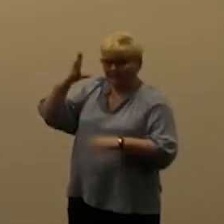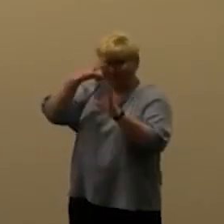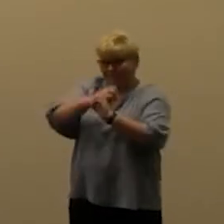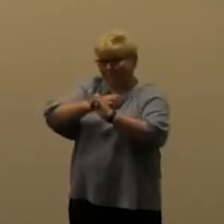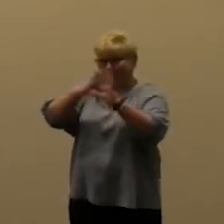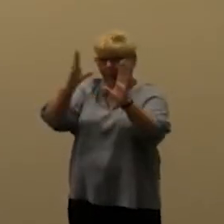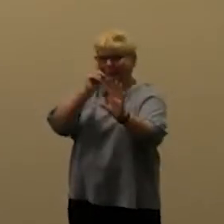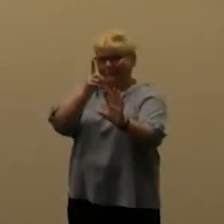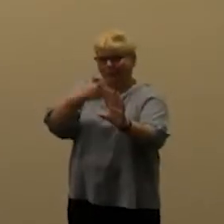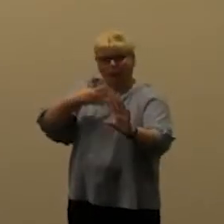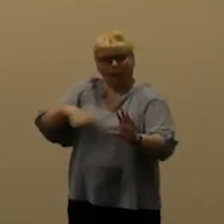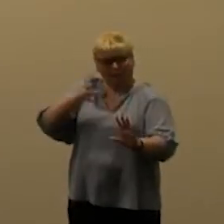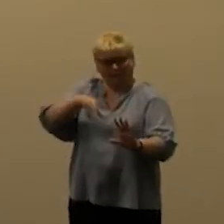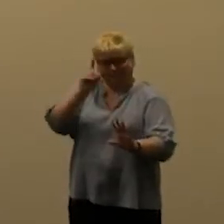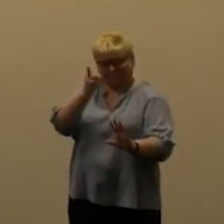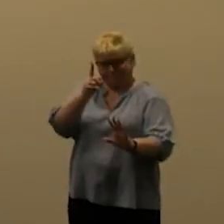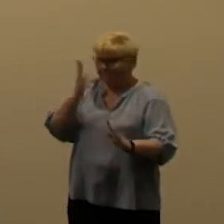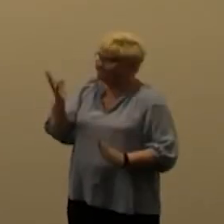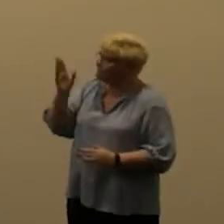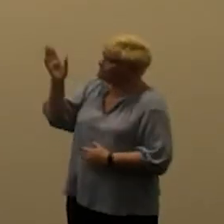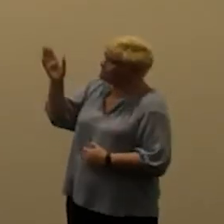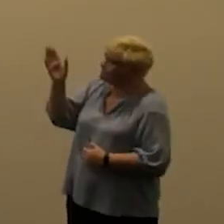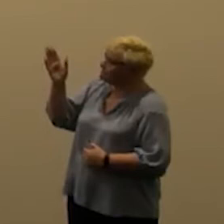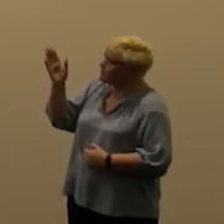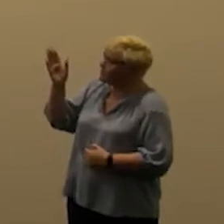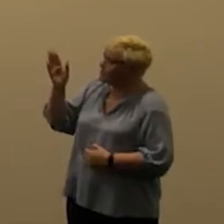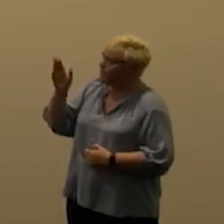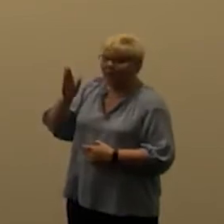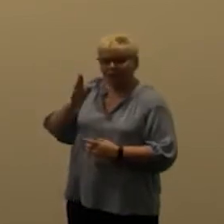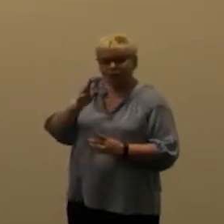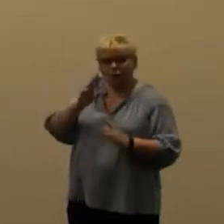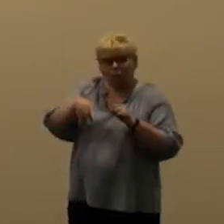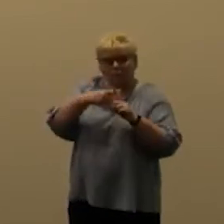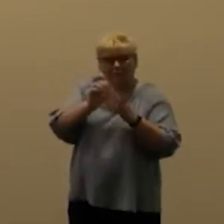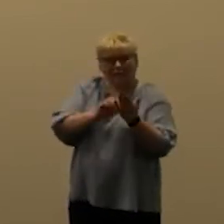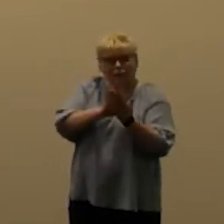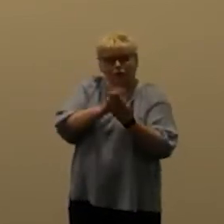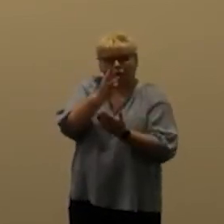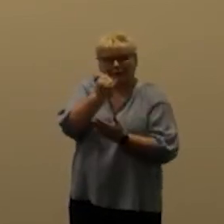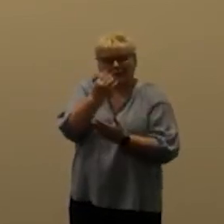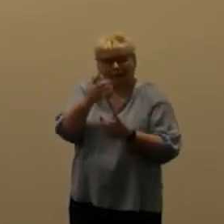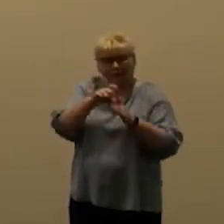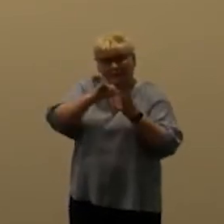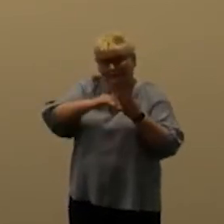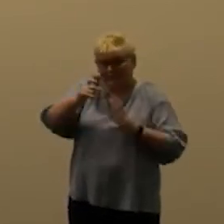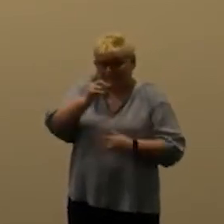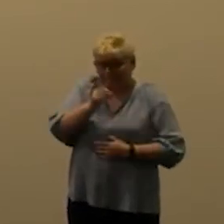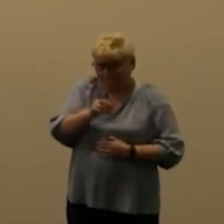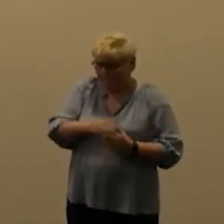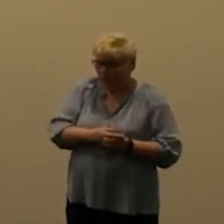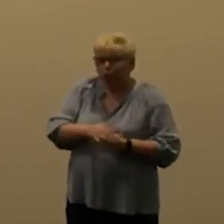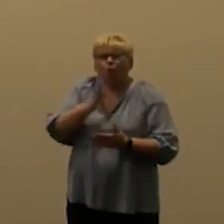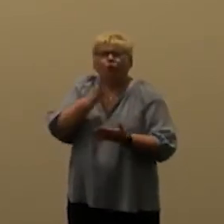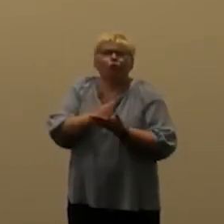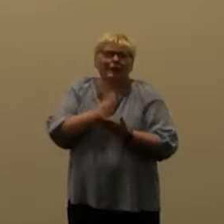do. And this is kind of DevOps, so plus M365 DSC. So what we're